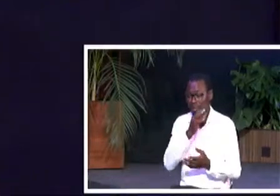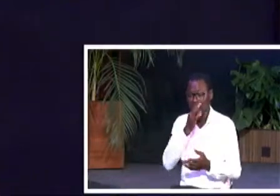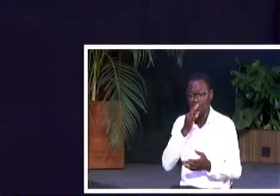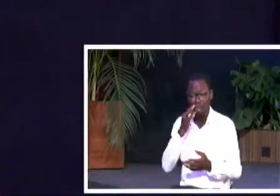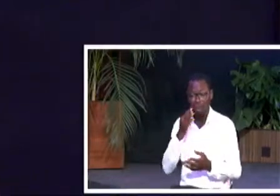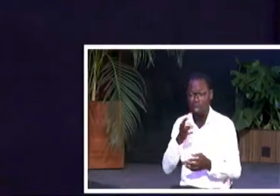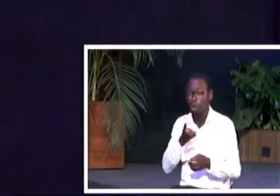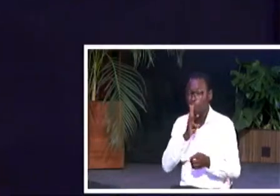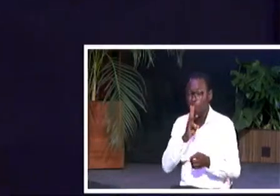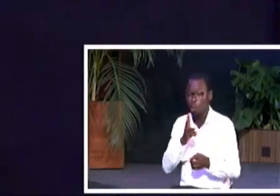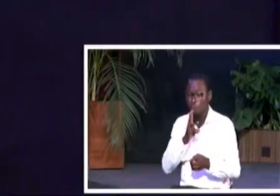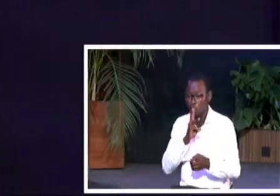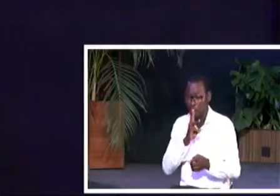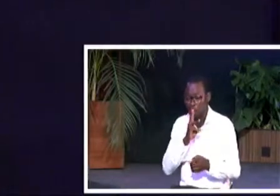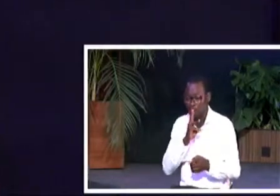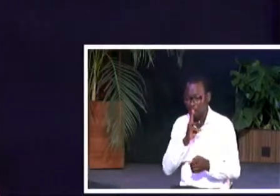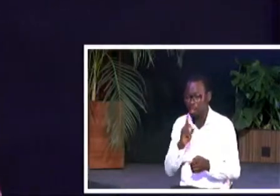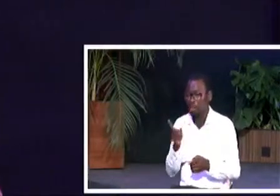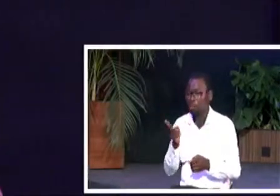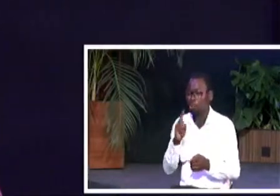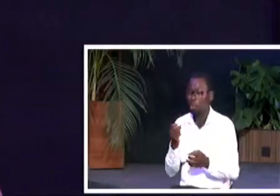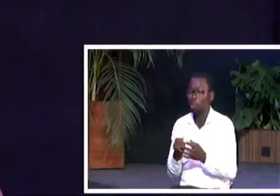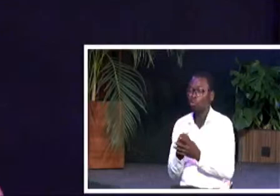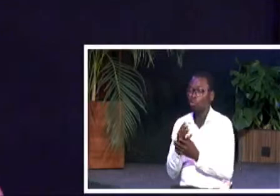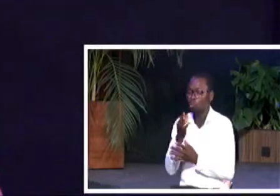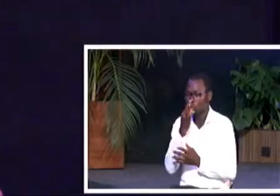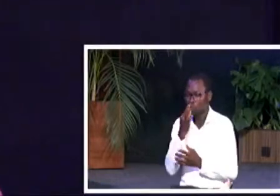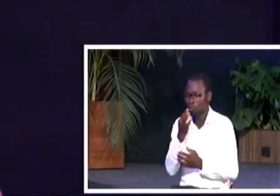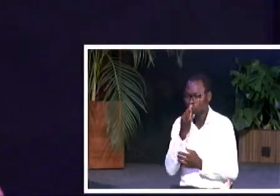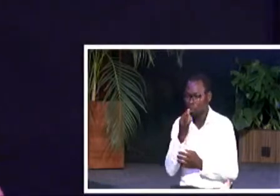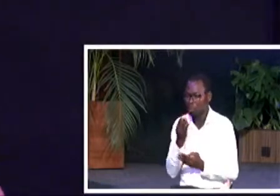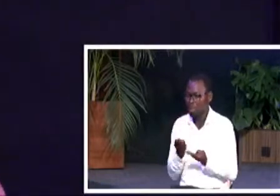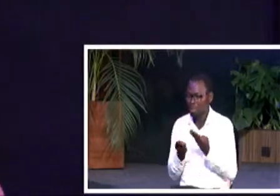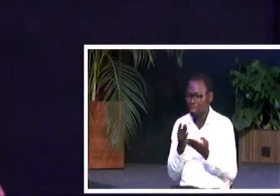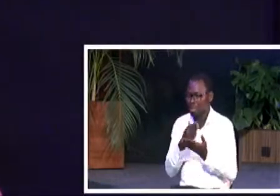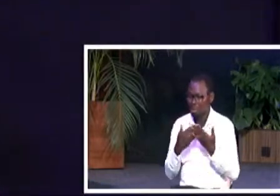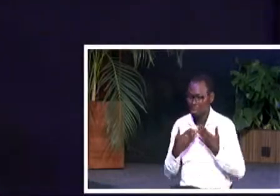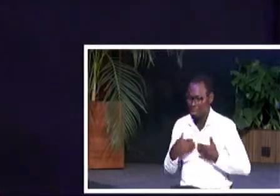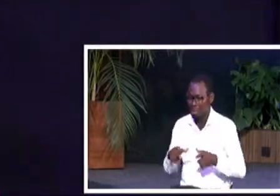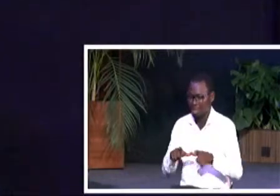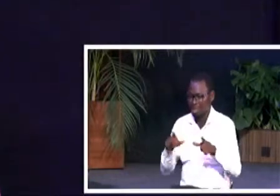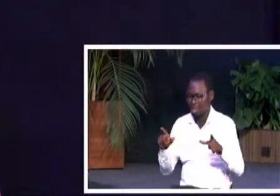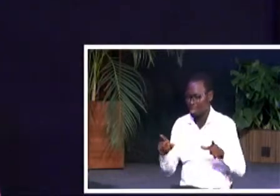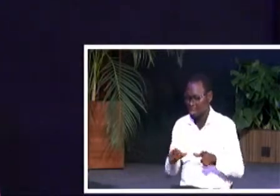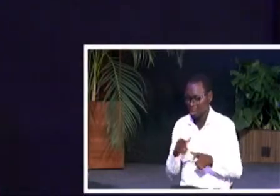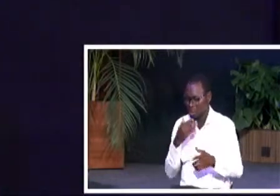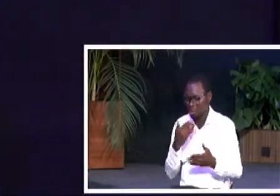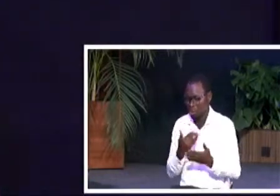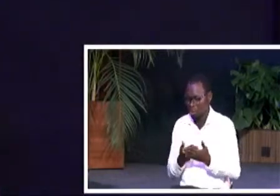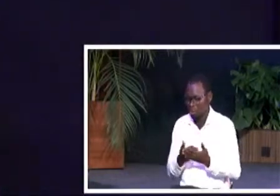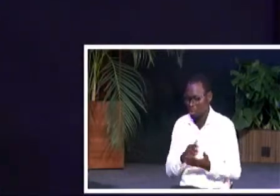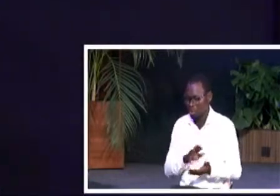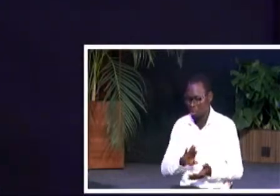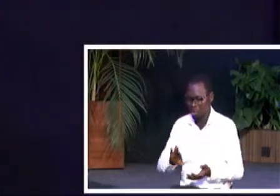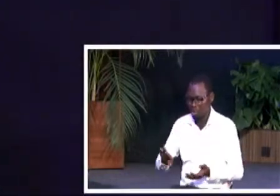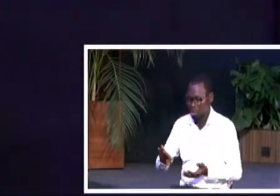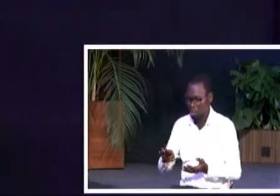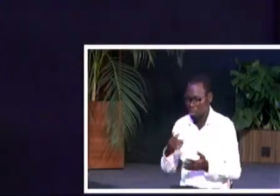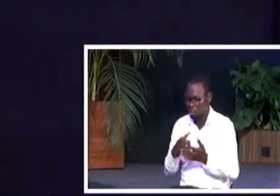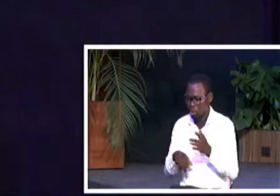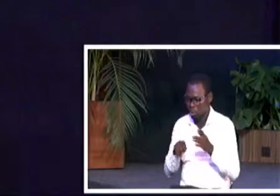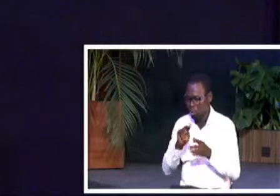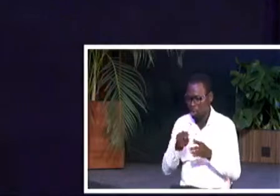food. Unless someone can tell us that we have to stop eating. You know, there's nothing we can do about it. But what we need to